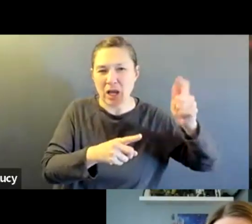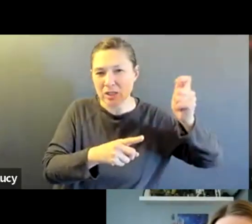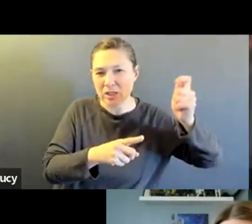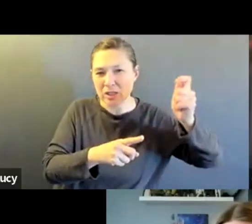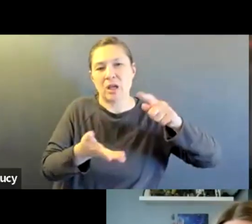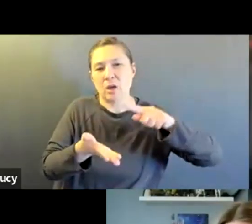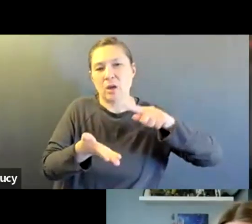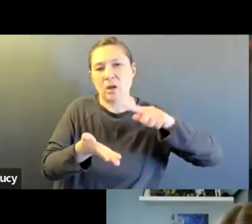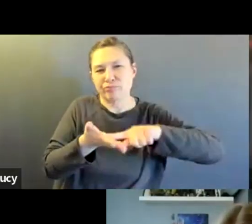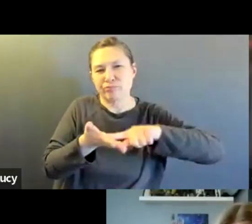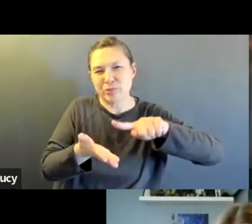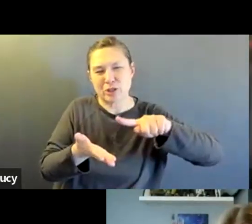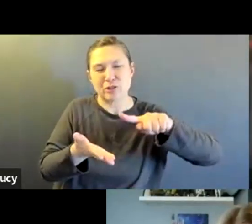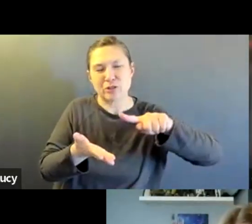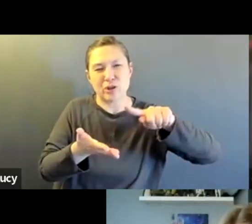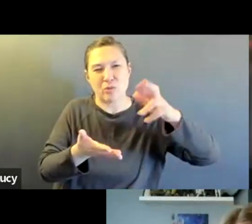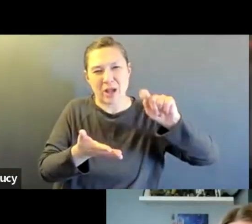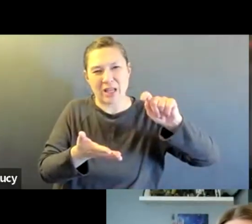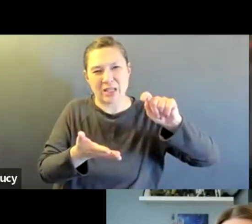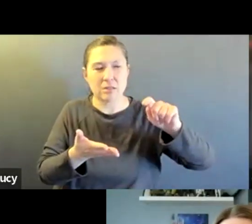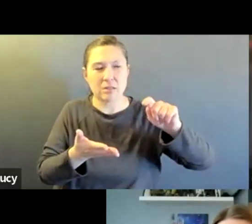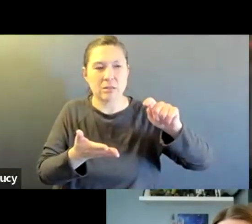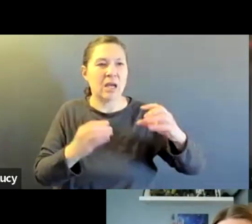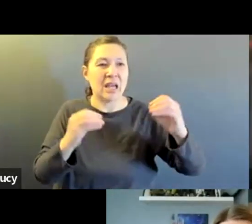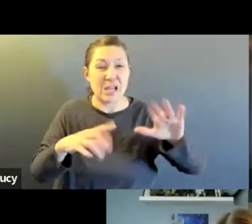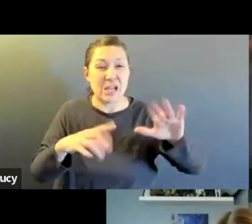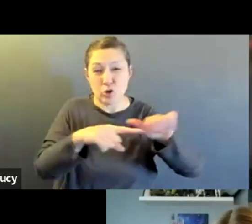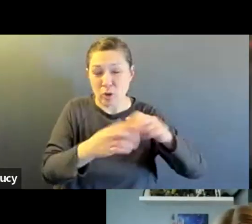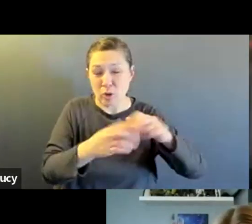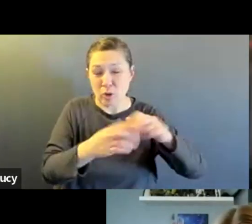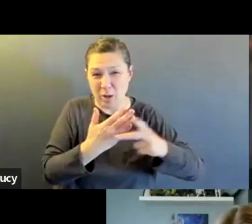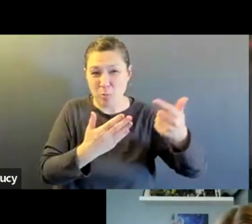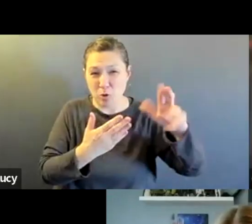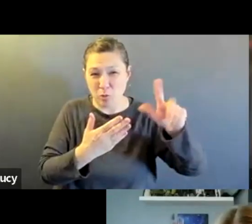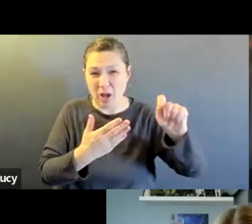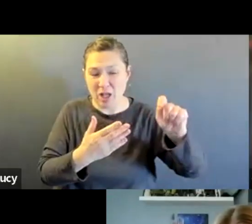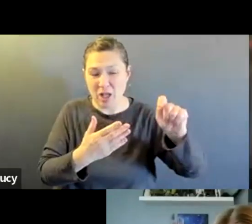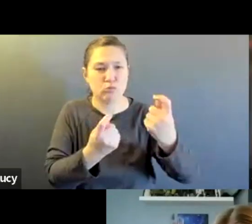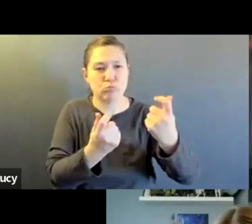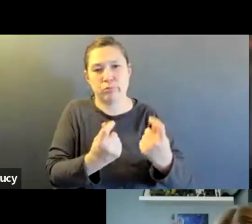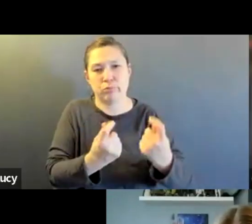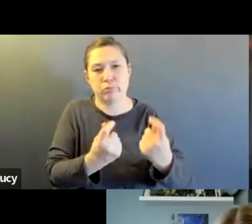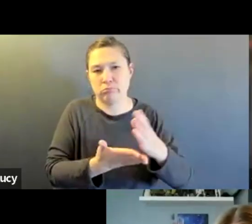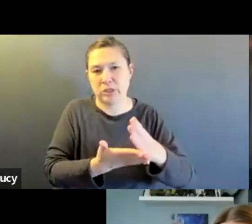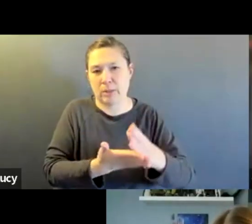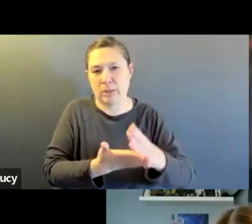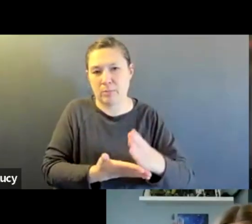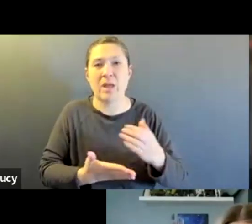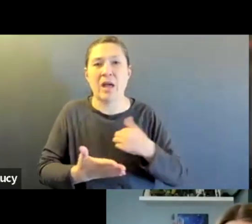and in teacher preparation programs. We've had a number of lawsuits